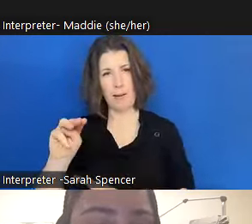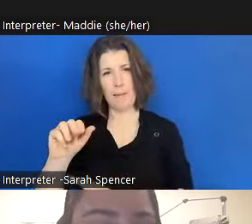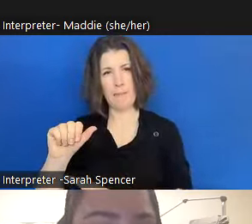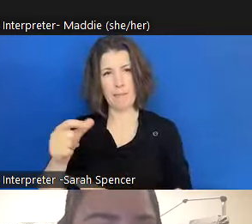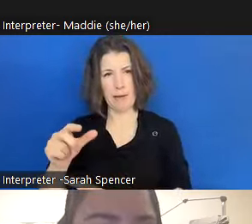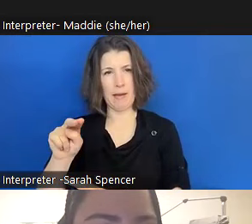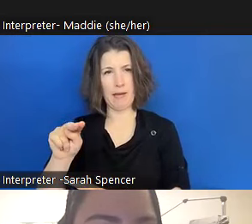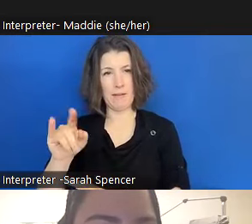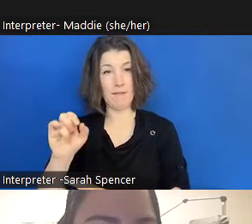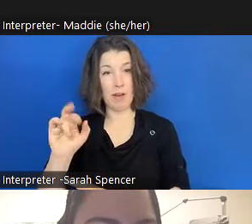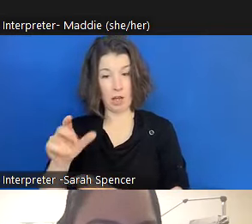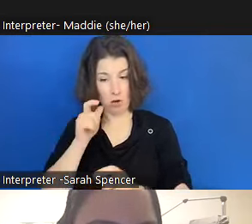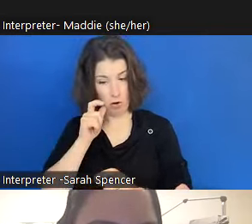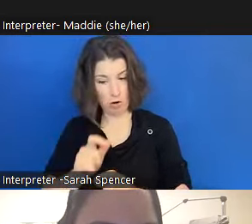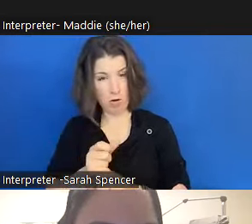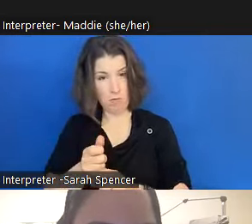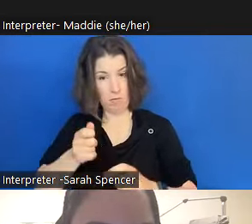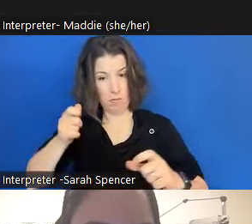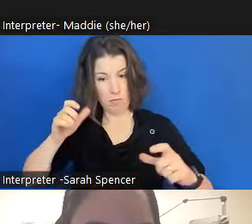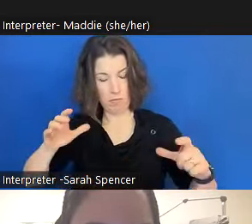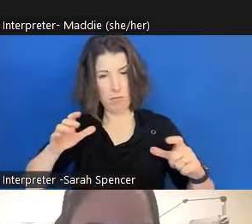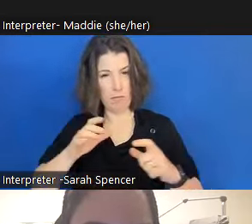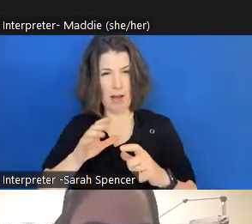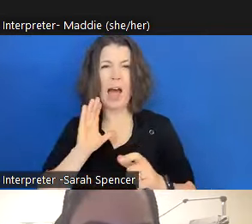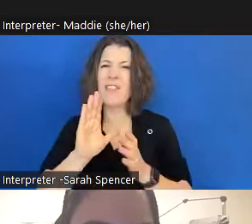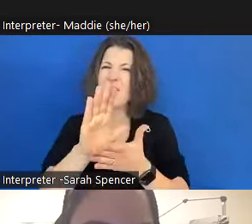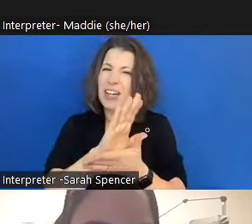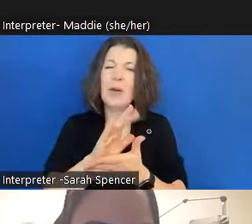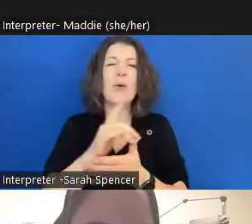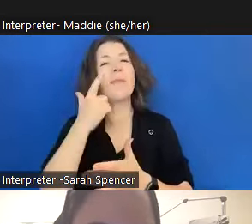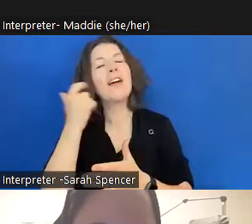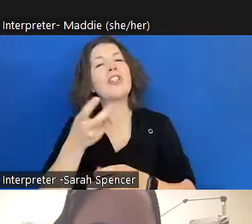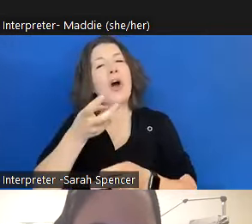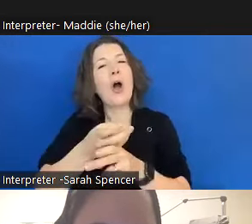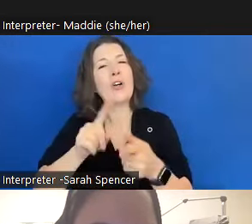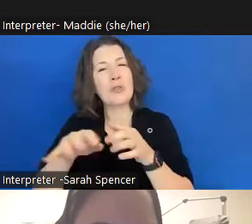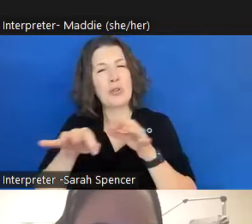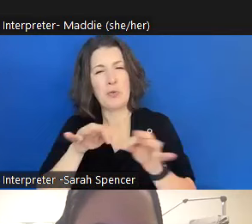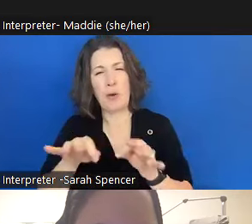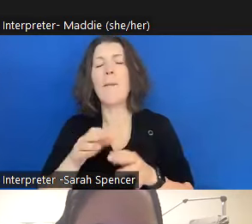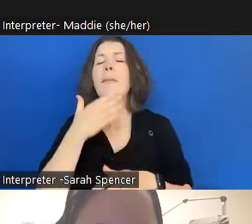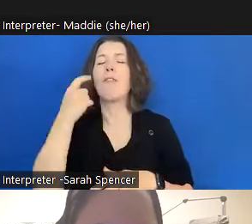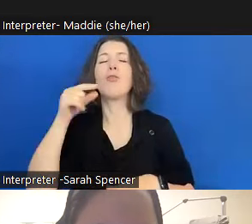clinic. And I have a video here because it's very hard to describe what it does. So